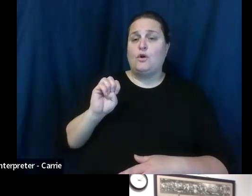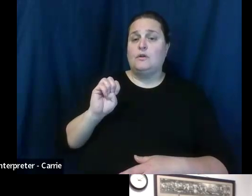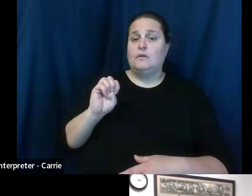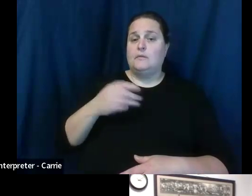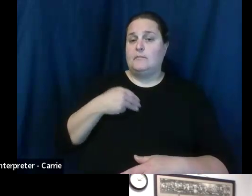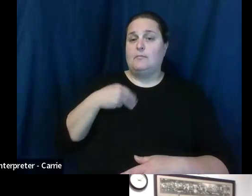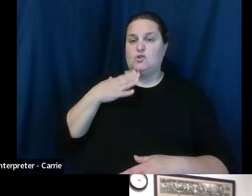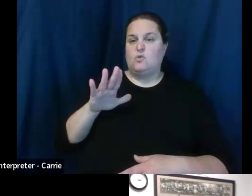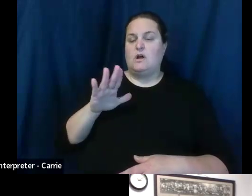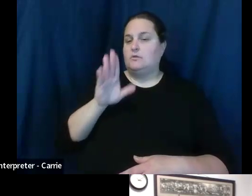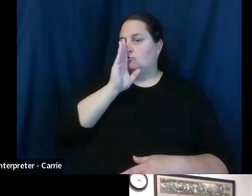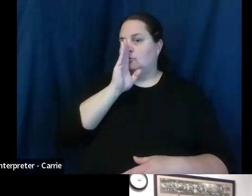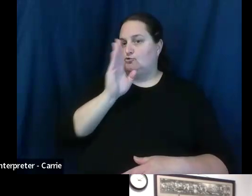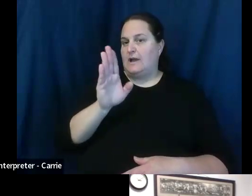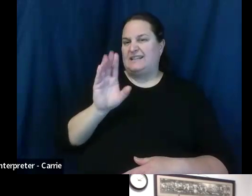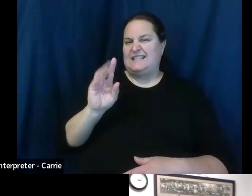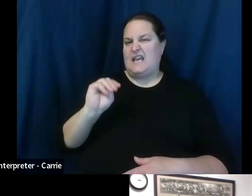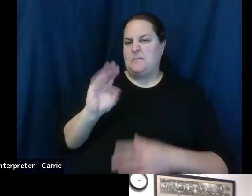up with everybody.